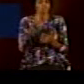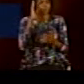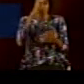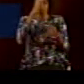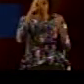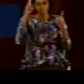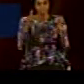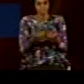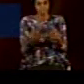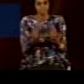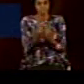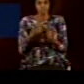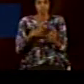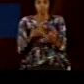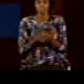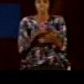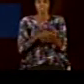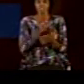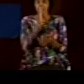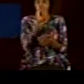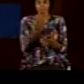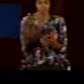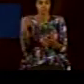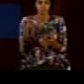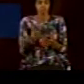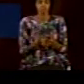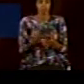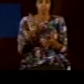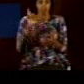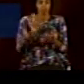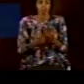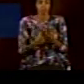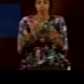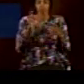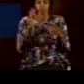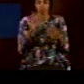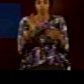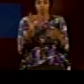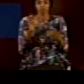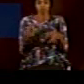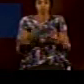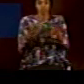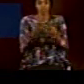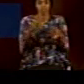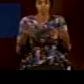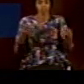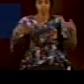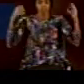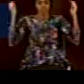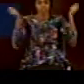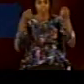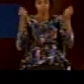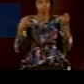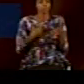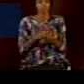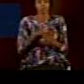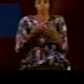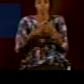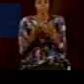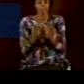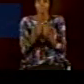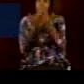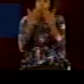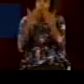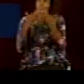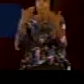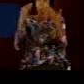It was off to a flying start. And so we are going to begin with thanksgiving in appreciation of all